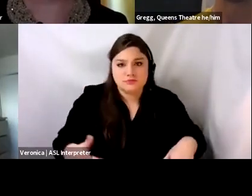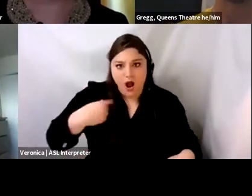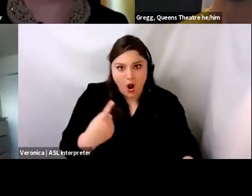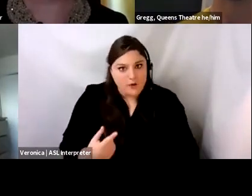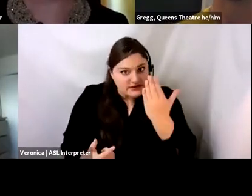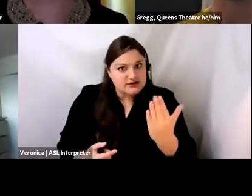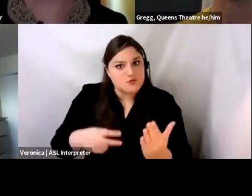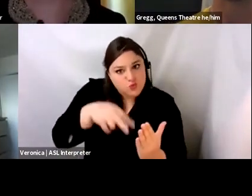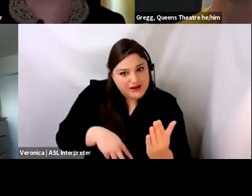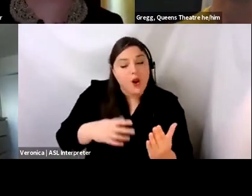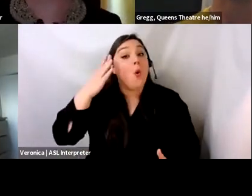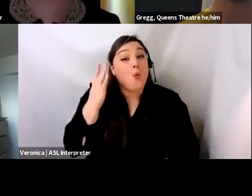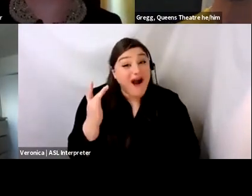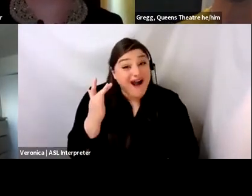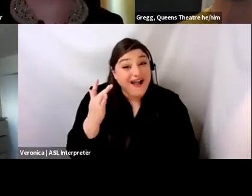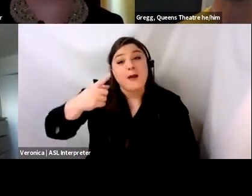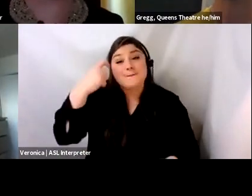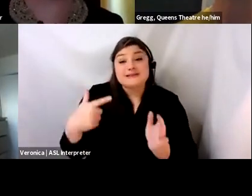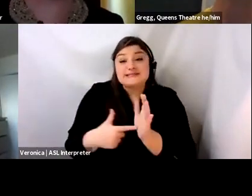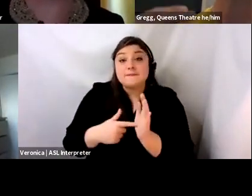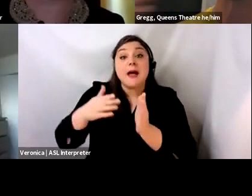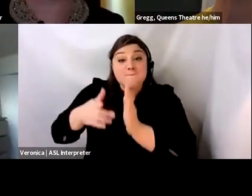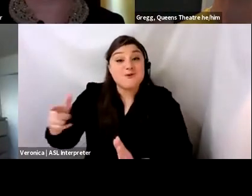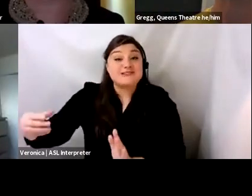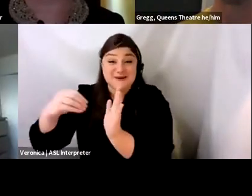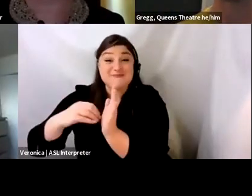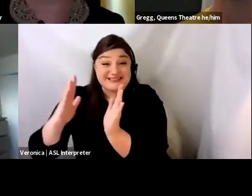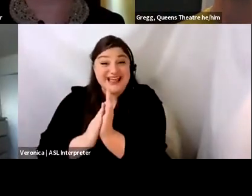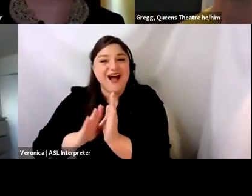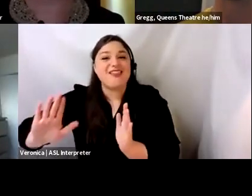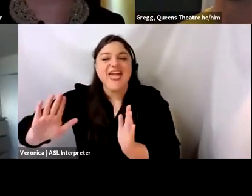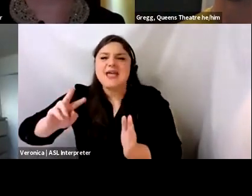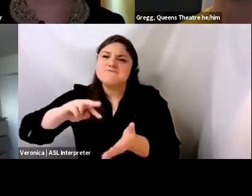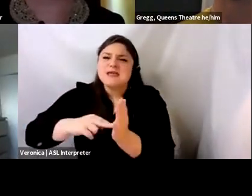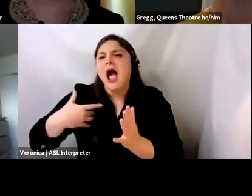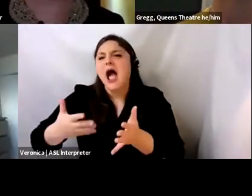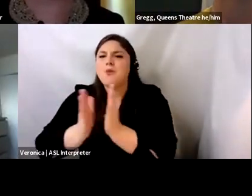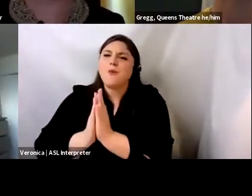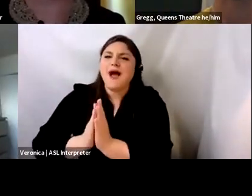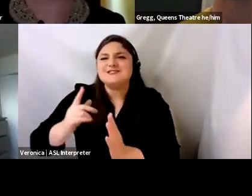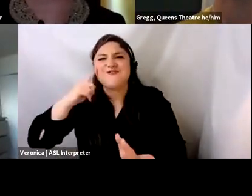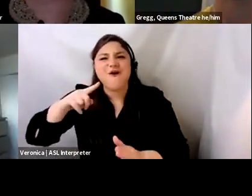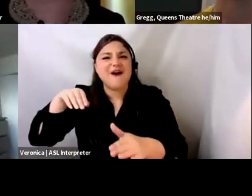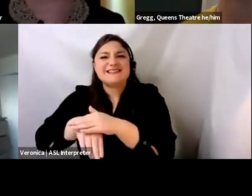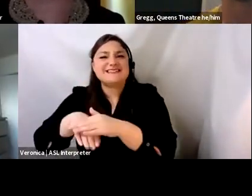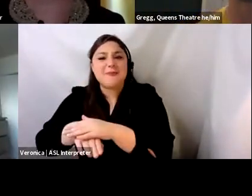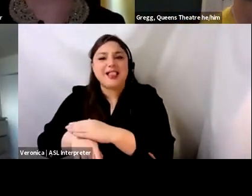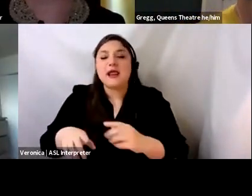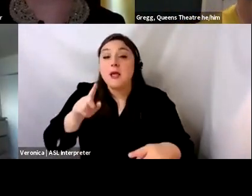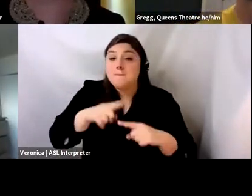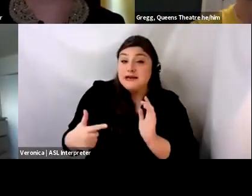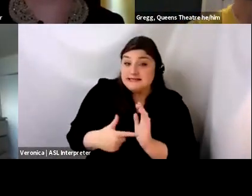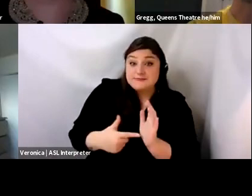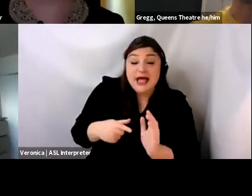really meant ASL or ASL when they really meant audio description. So people's own understanding of the, uh, accessible features, uh, were